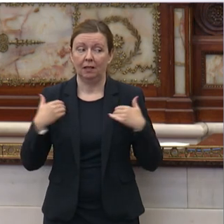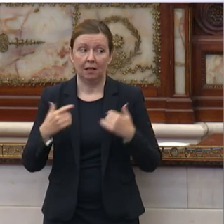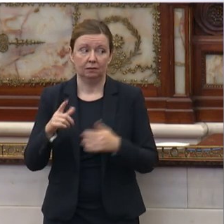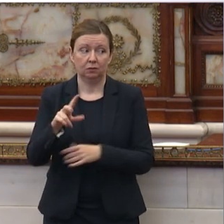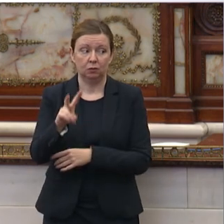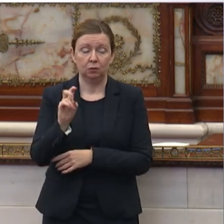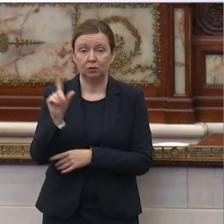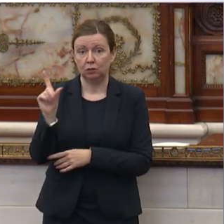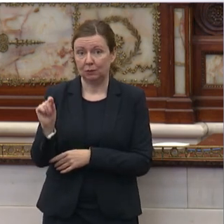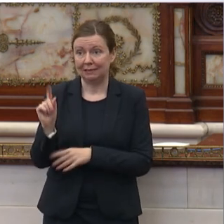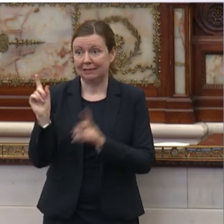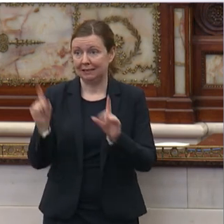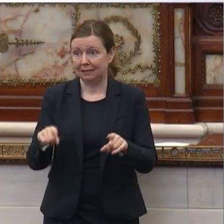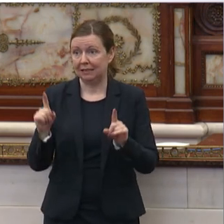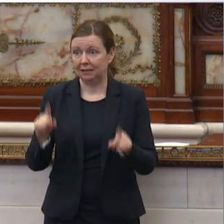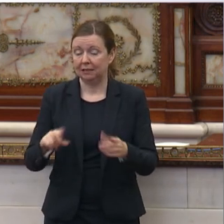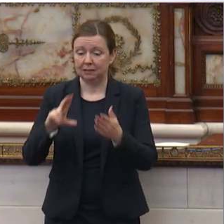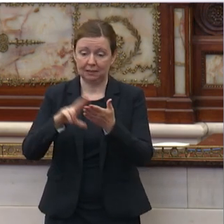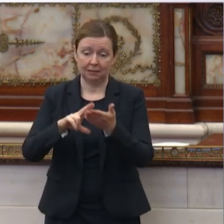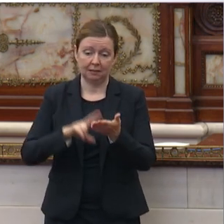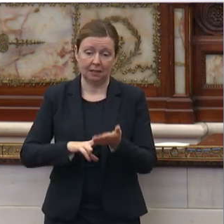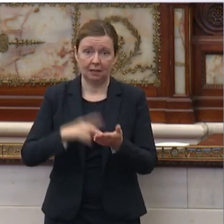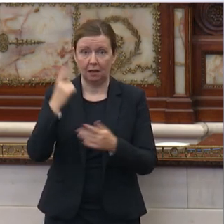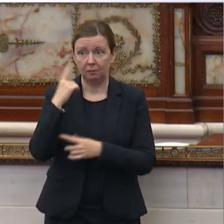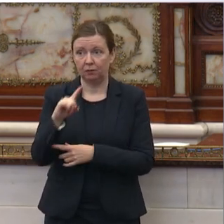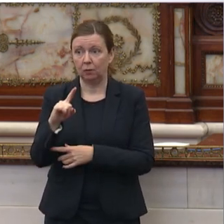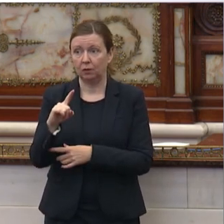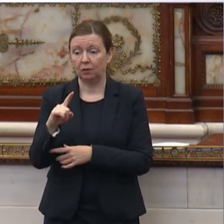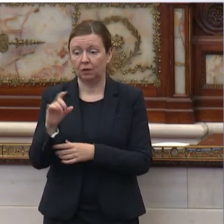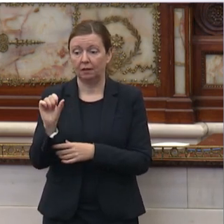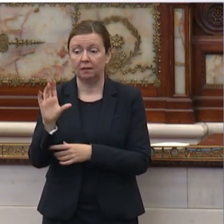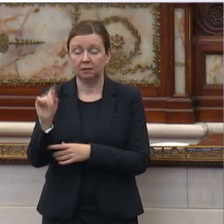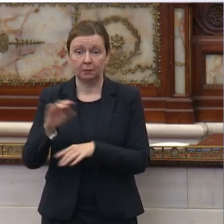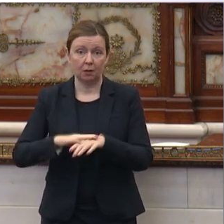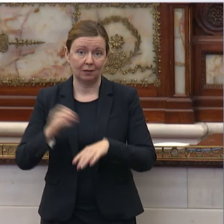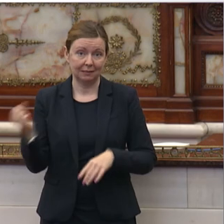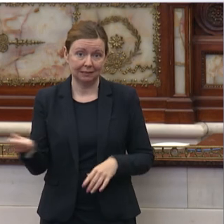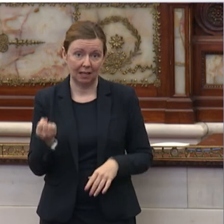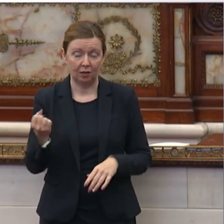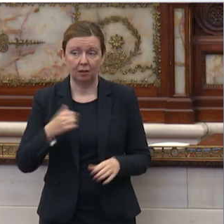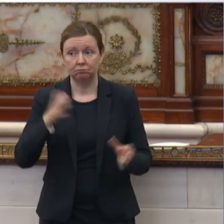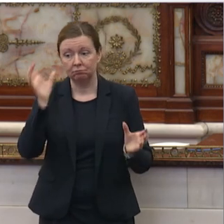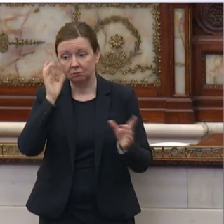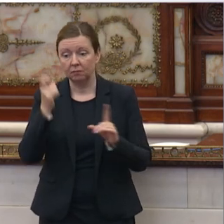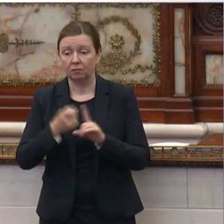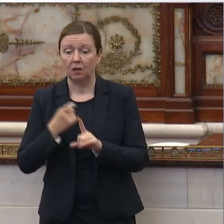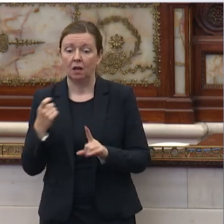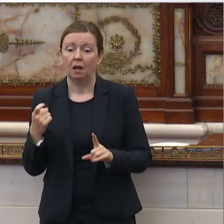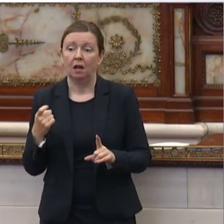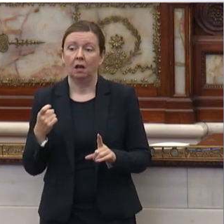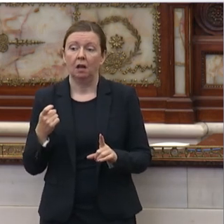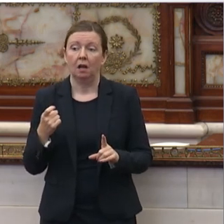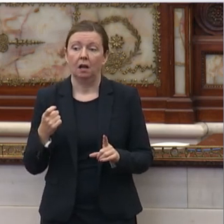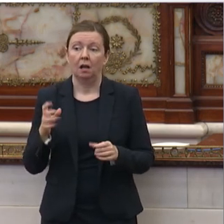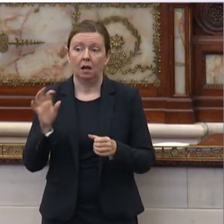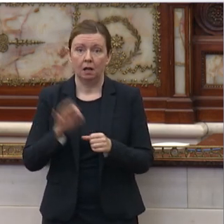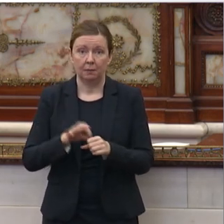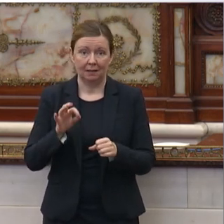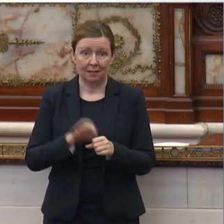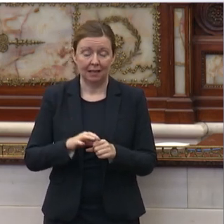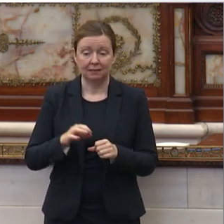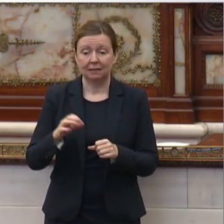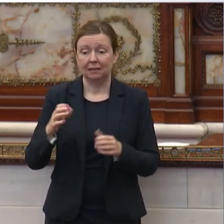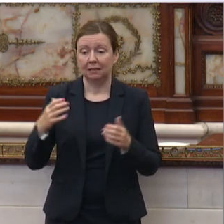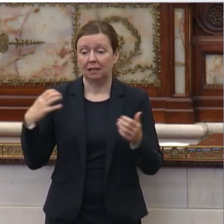attendees who've signed up for the summit on Saturday, and we'll hear from elected officials from San